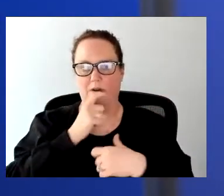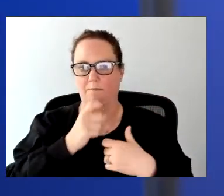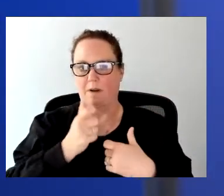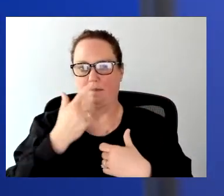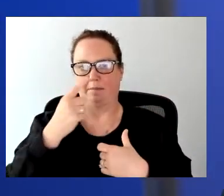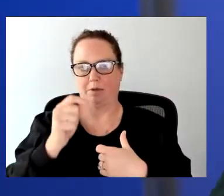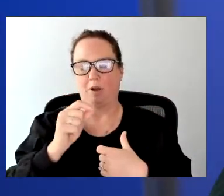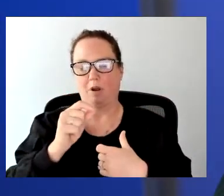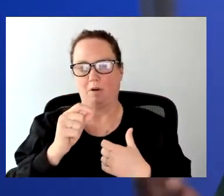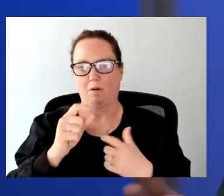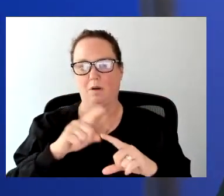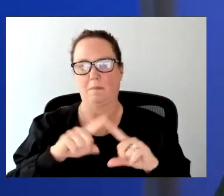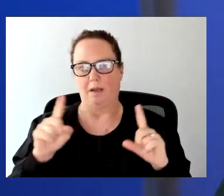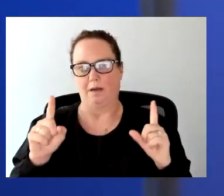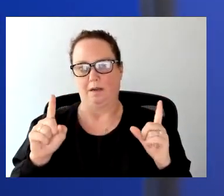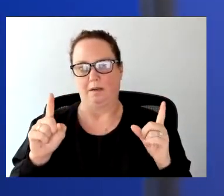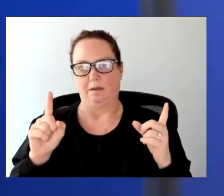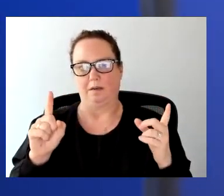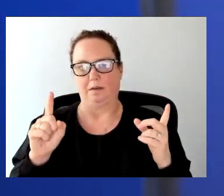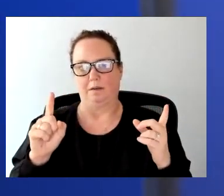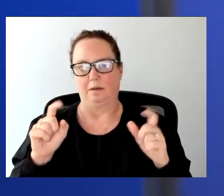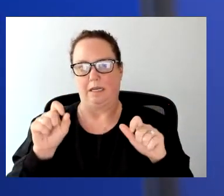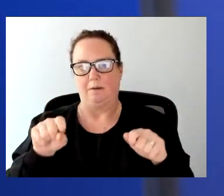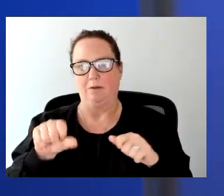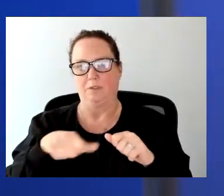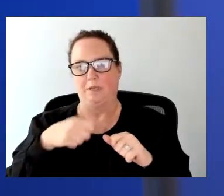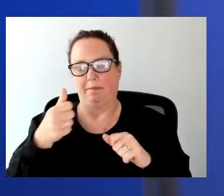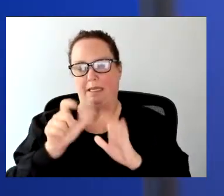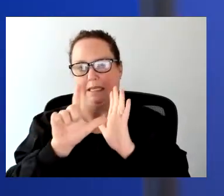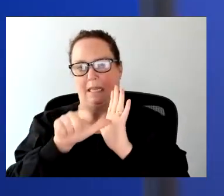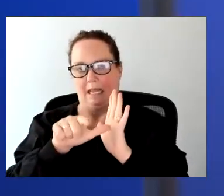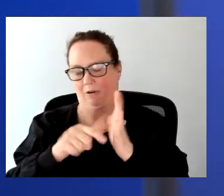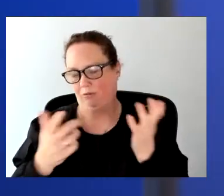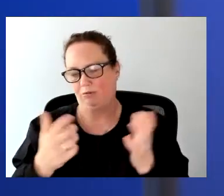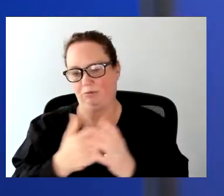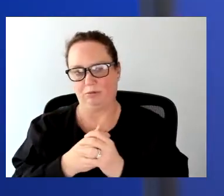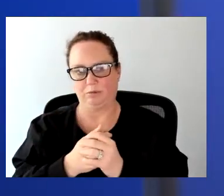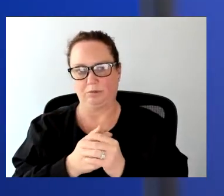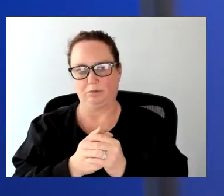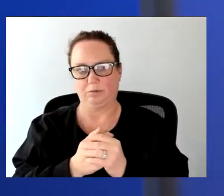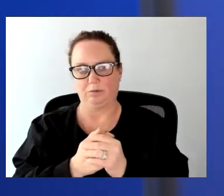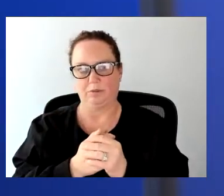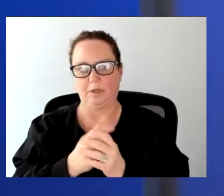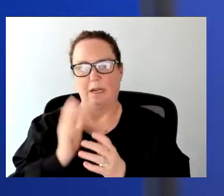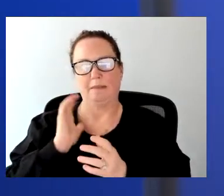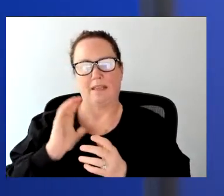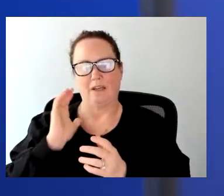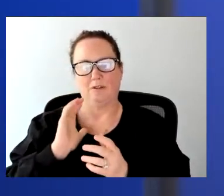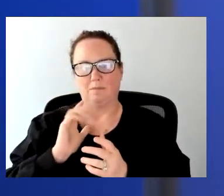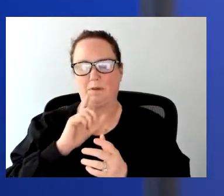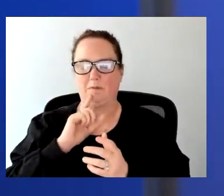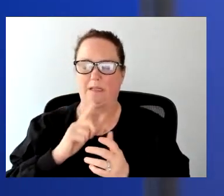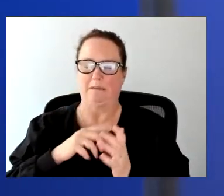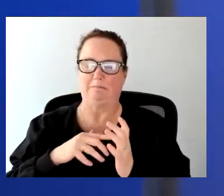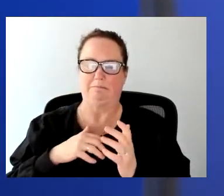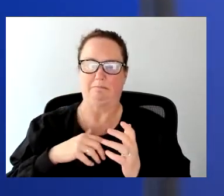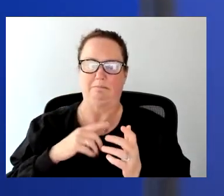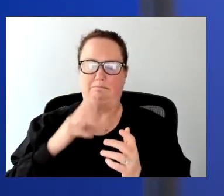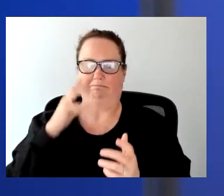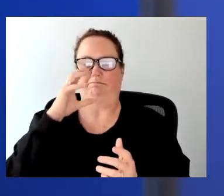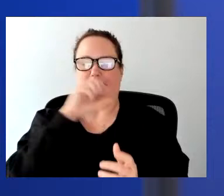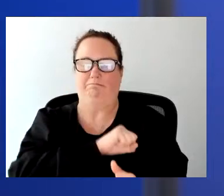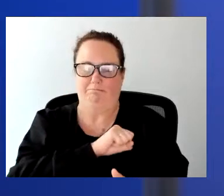event. However, can we do something else later? That used to be debilitating, when you miss out on a lot of